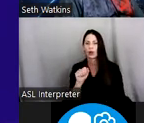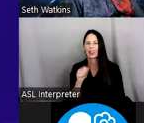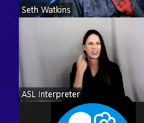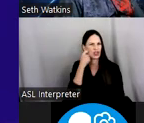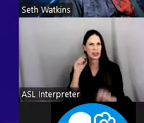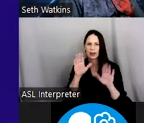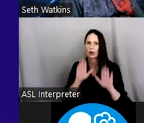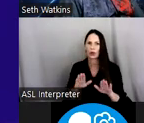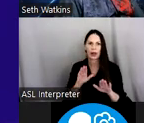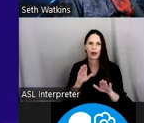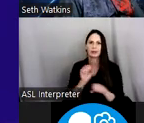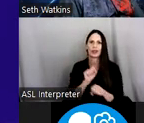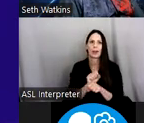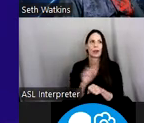can,